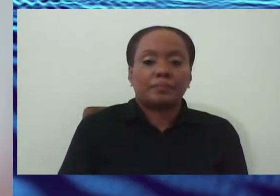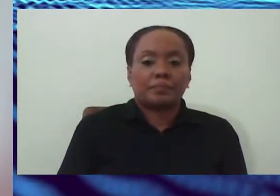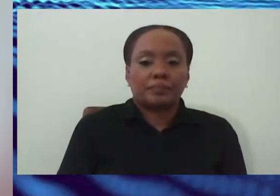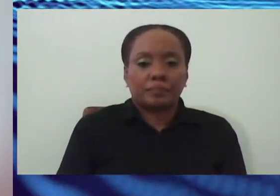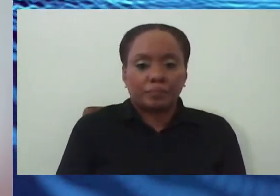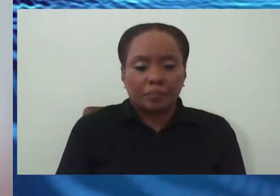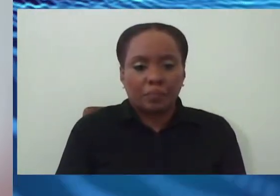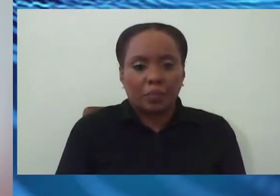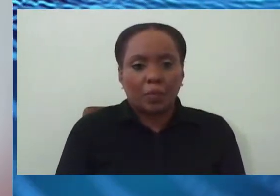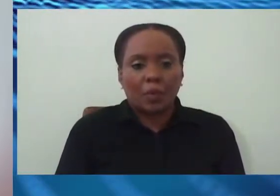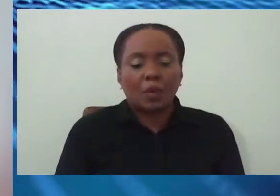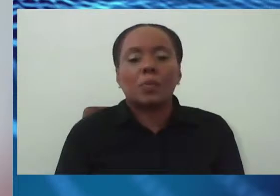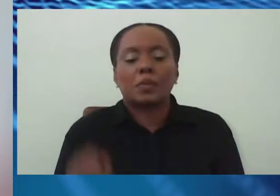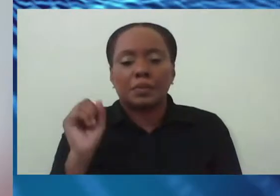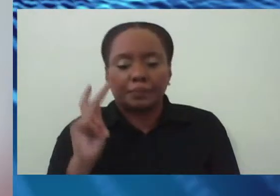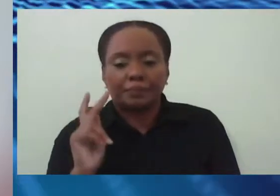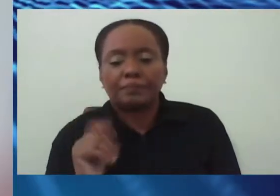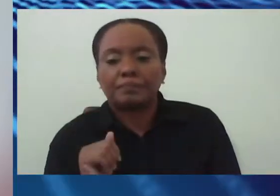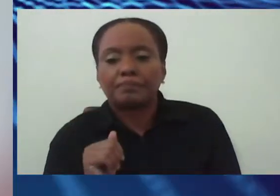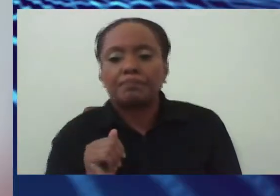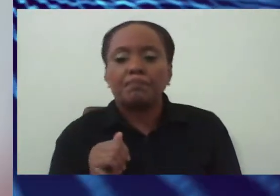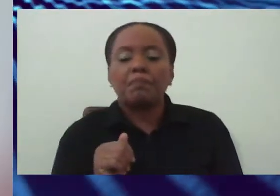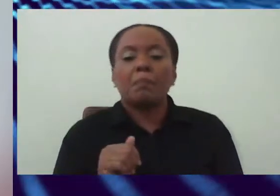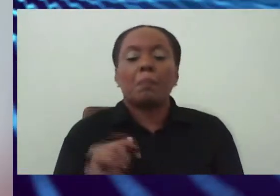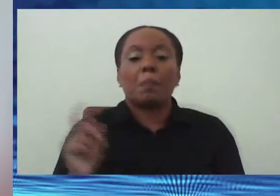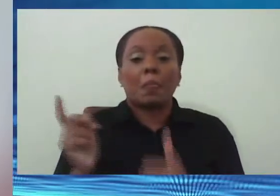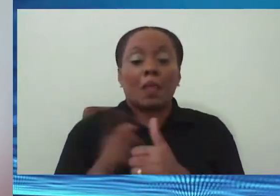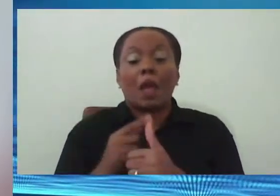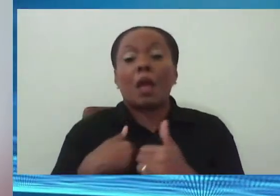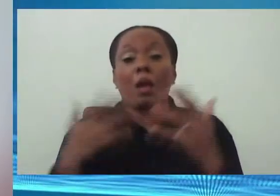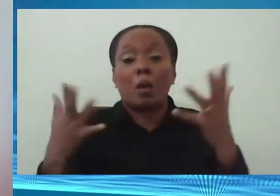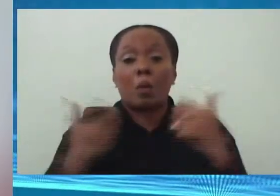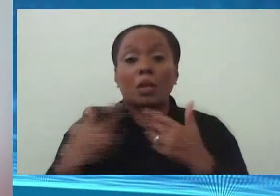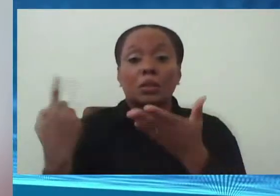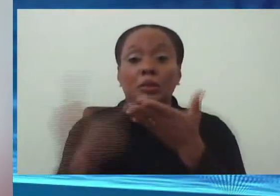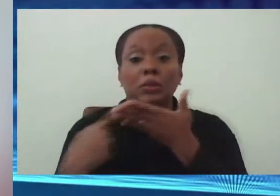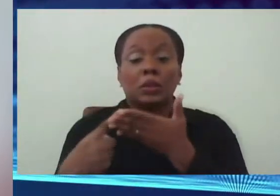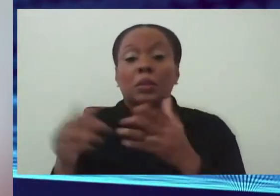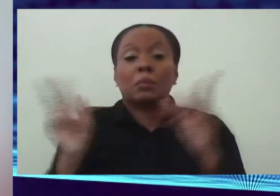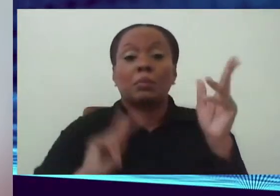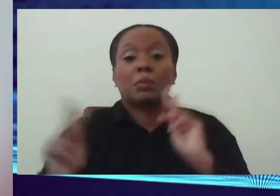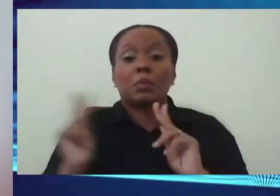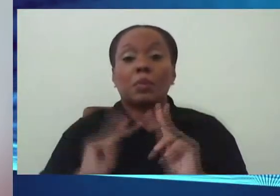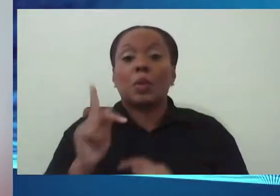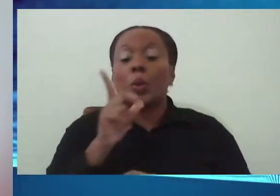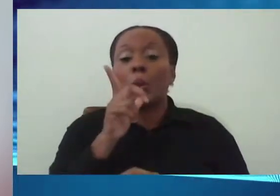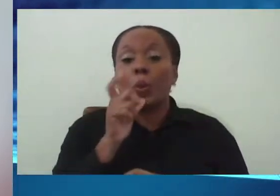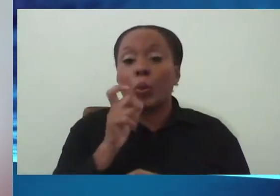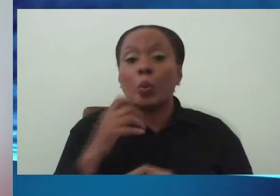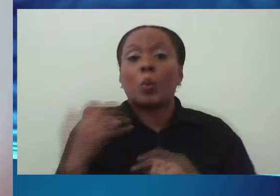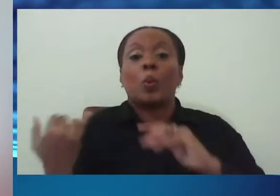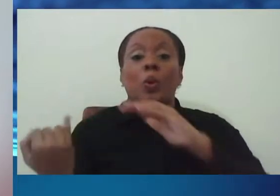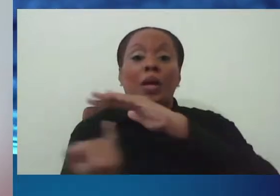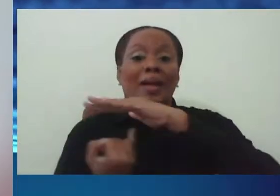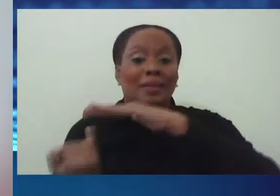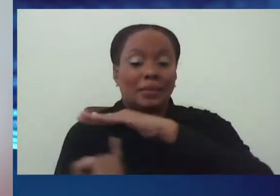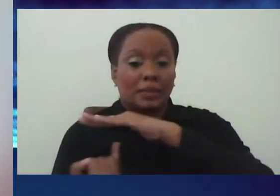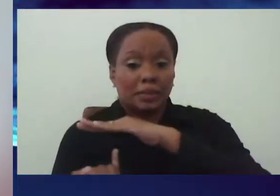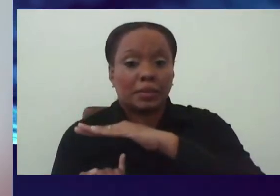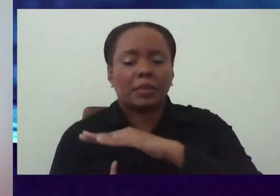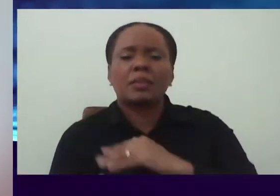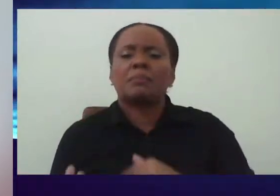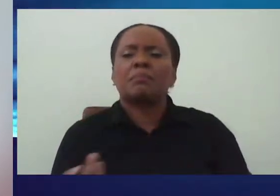first. And I want to make clear, because this is something that we're hearing coming up quite often, that employers